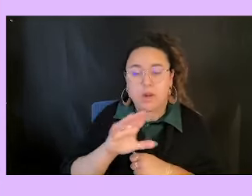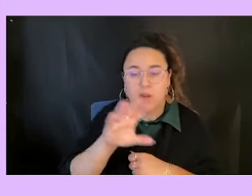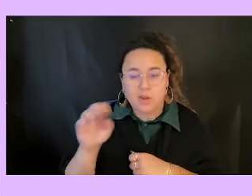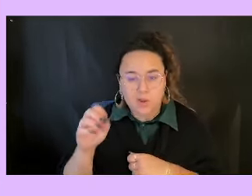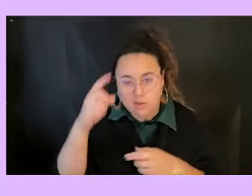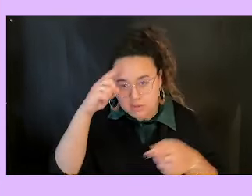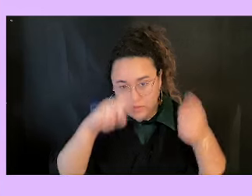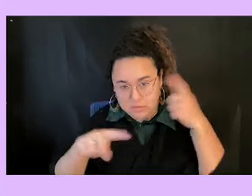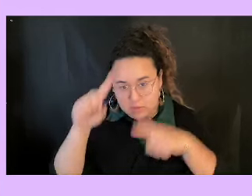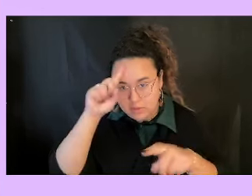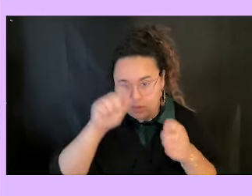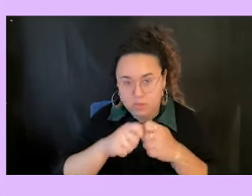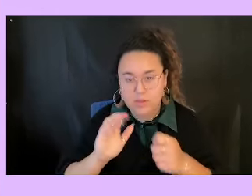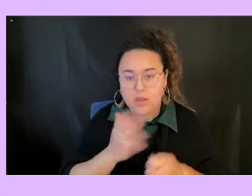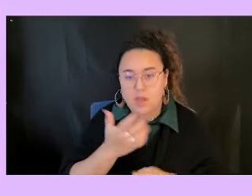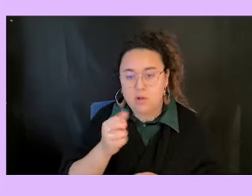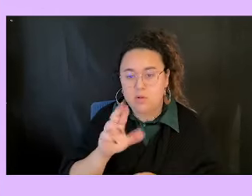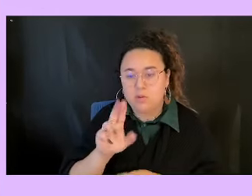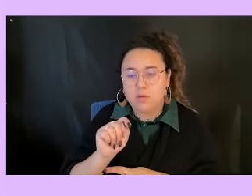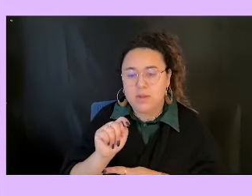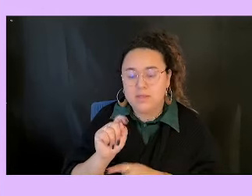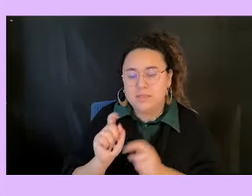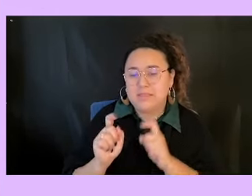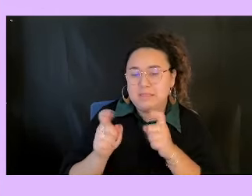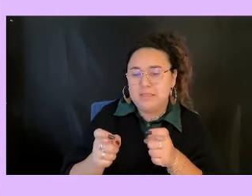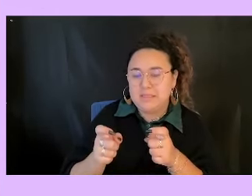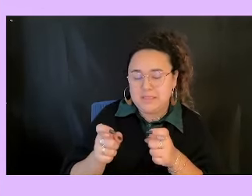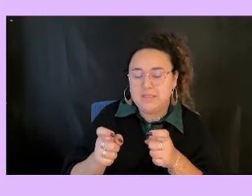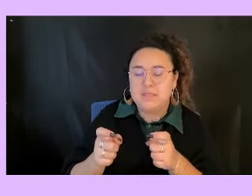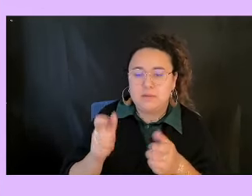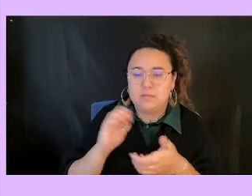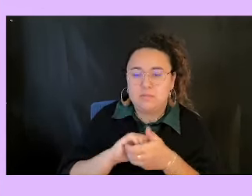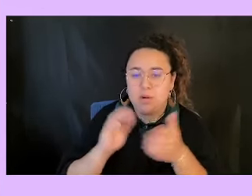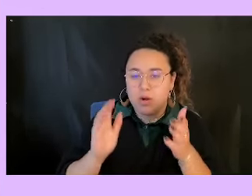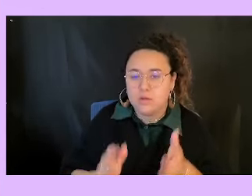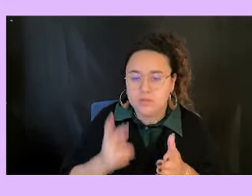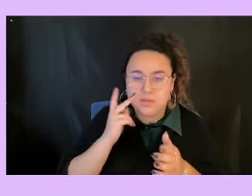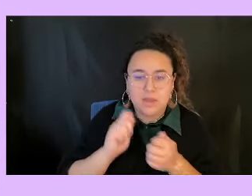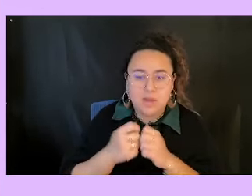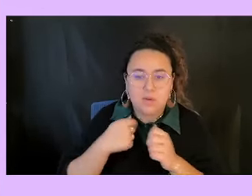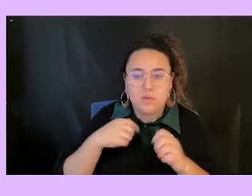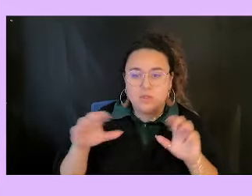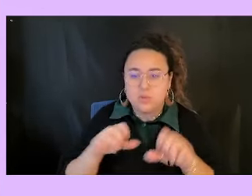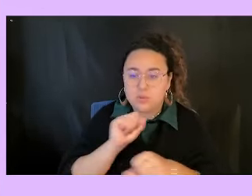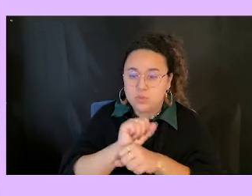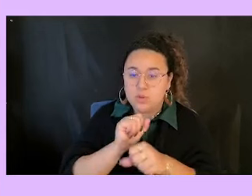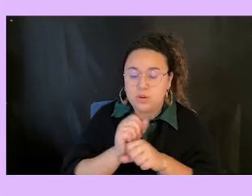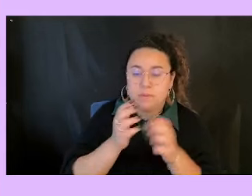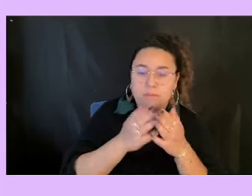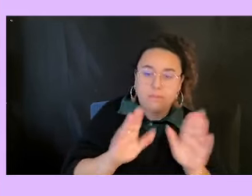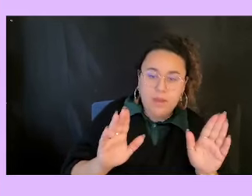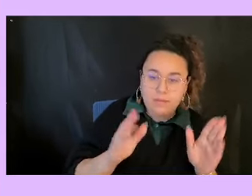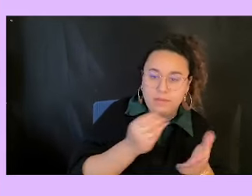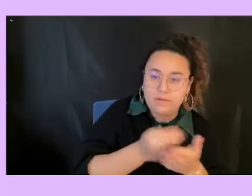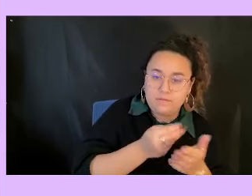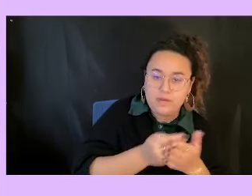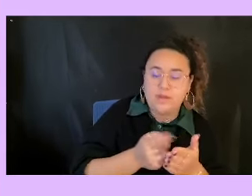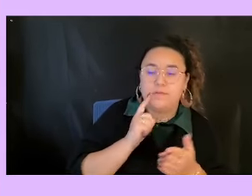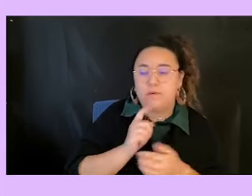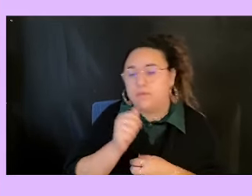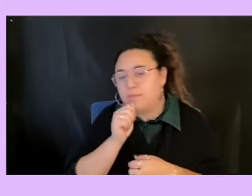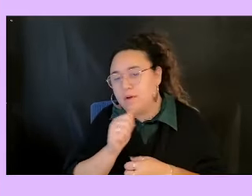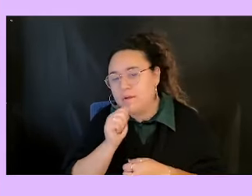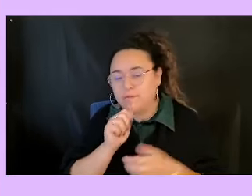with our grantee partners and people doing the work to see how we can leverage public funds for private funds, for storytelling, for other kinds of